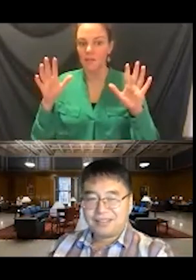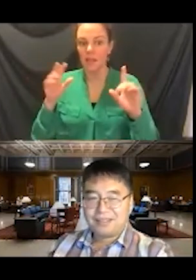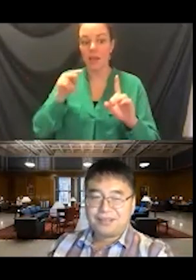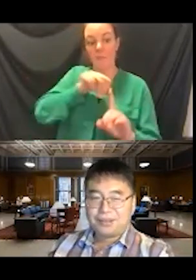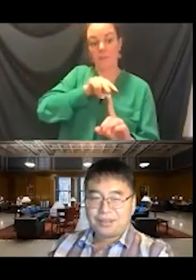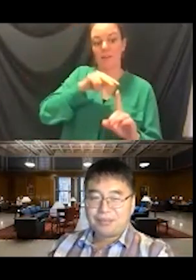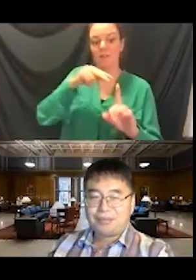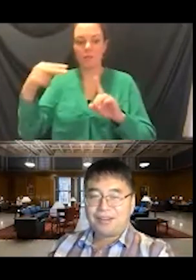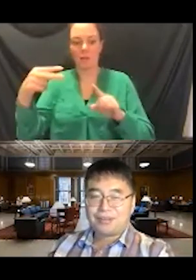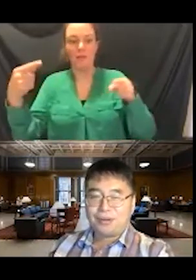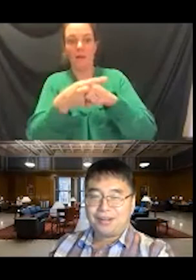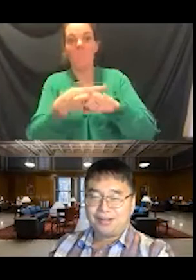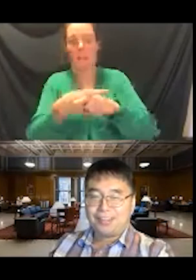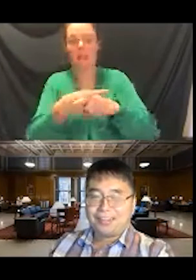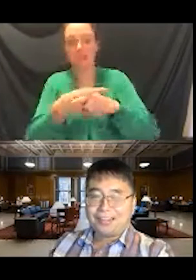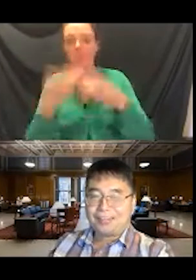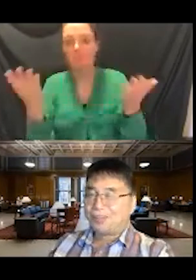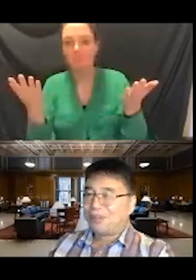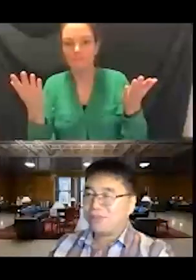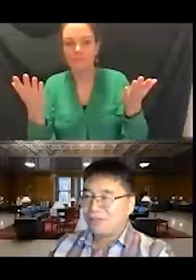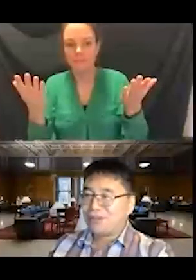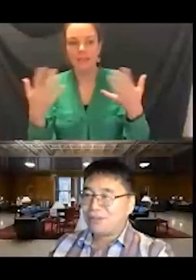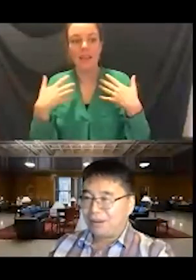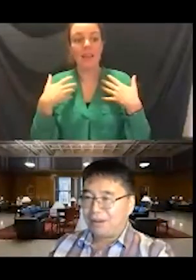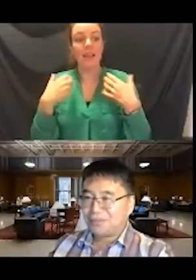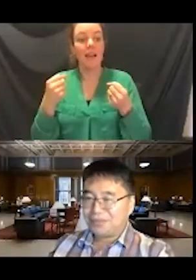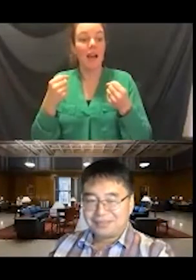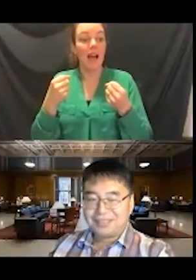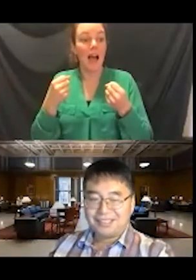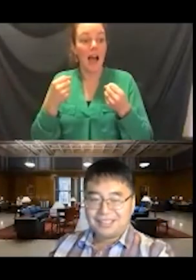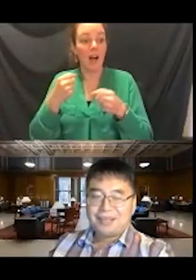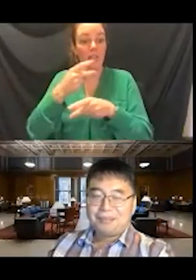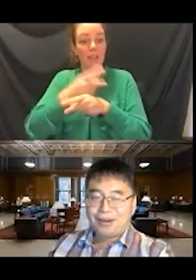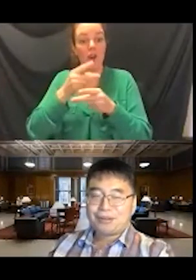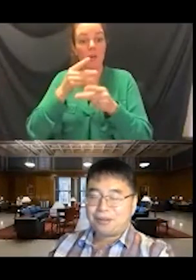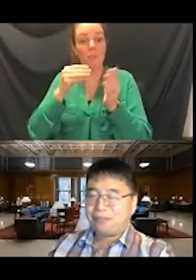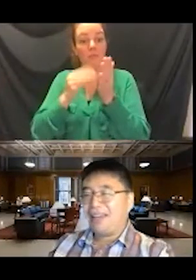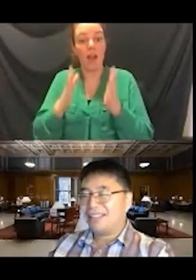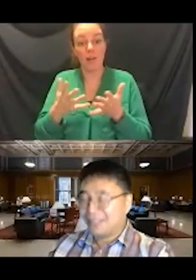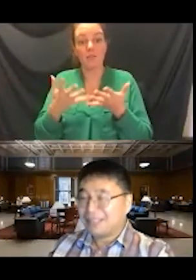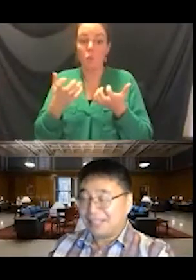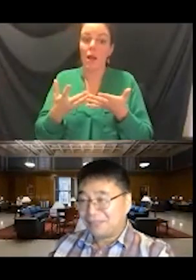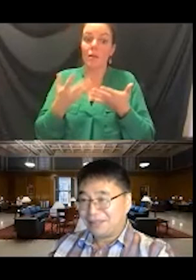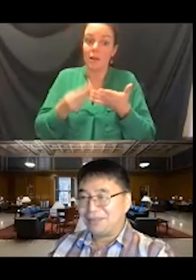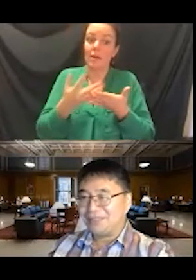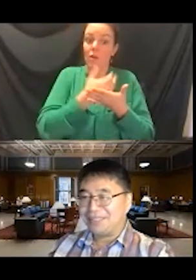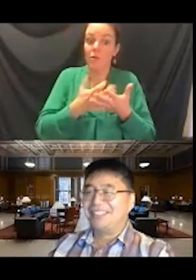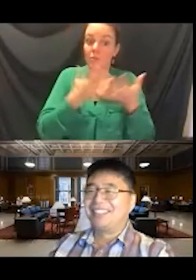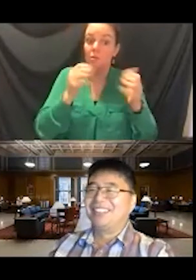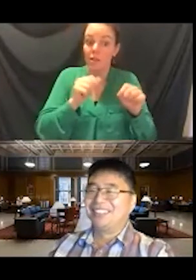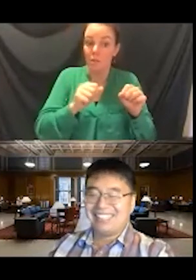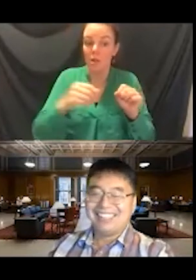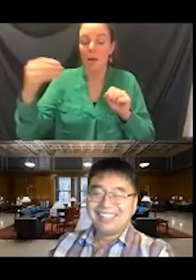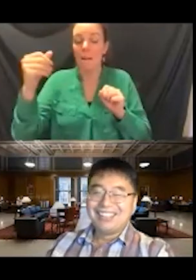conflict there. So healthcare providers want as much revenue as possible, right? Payers want to pay as little as possible, right?